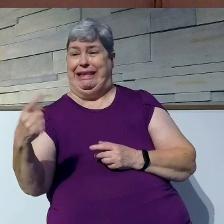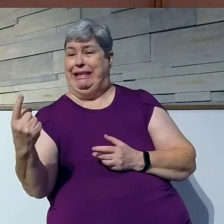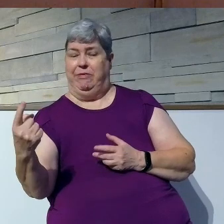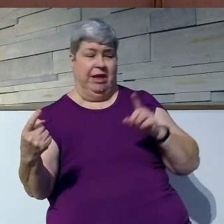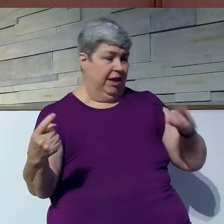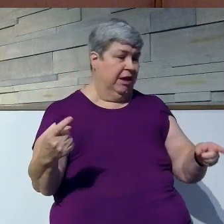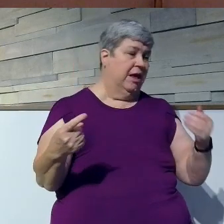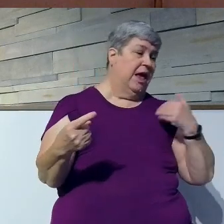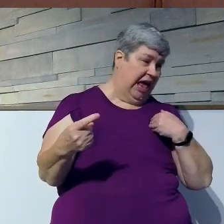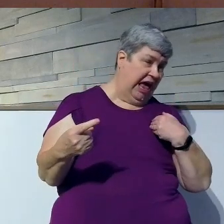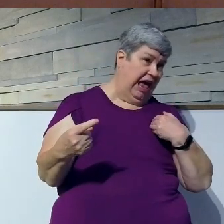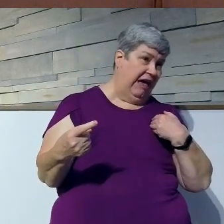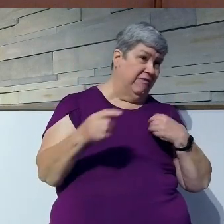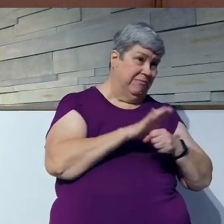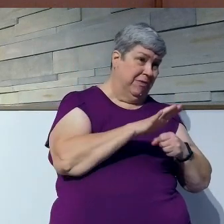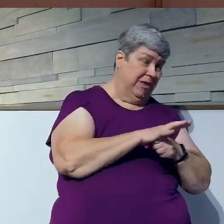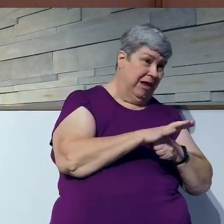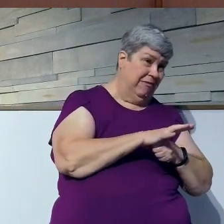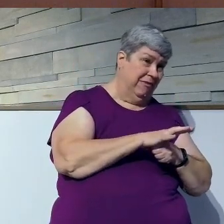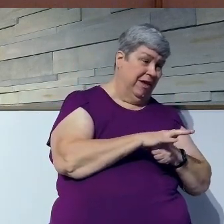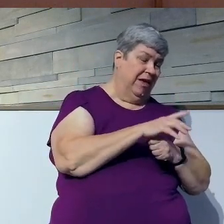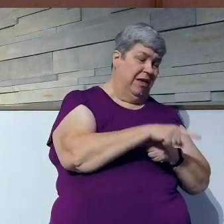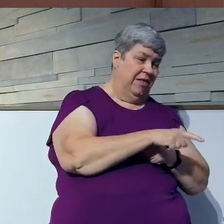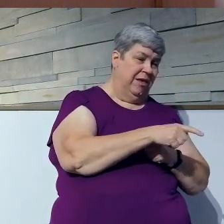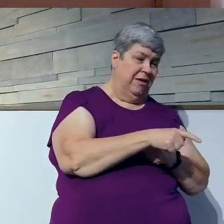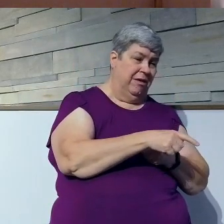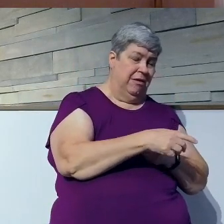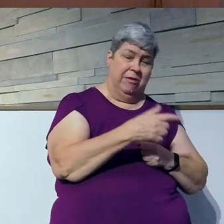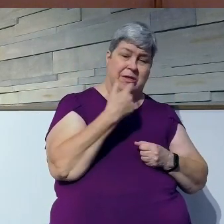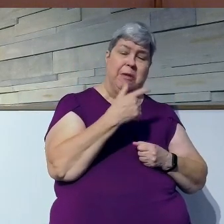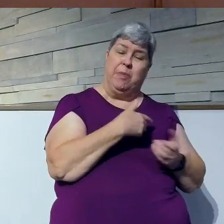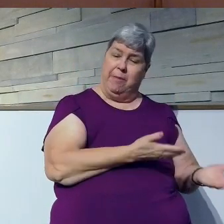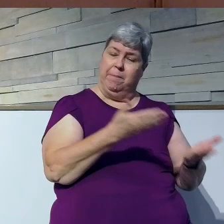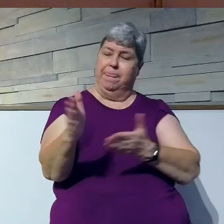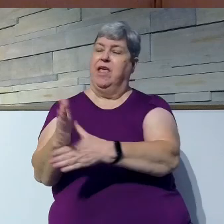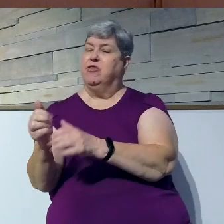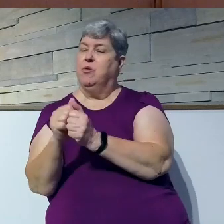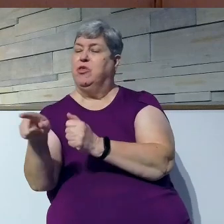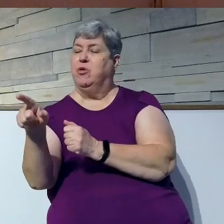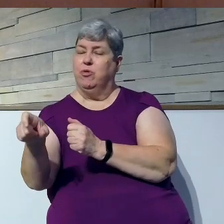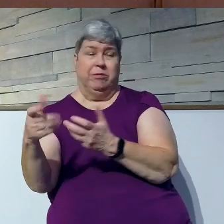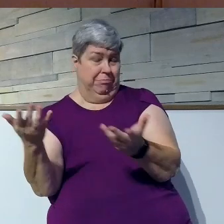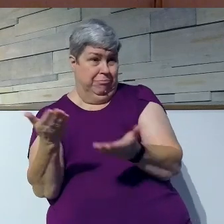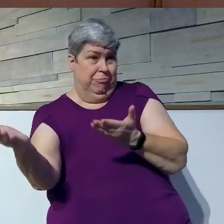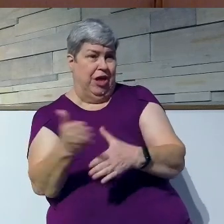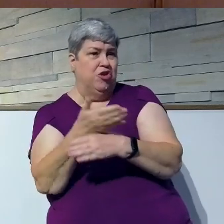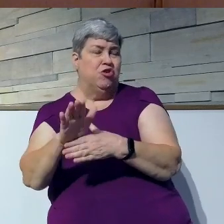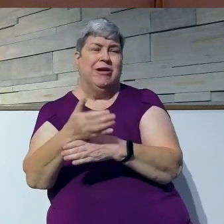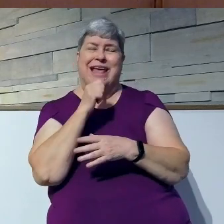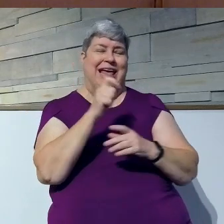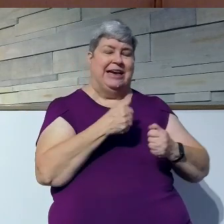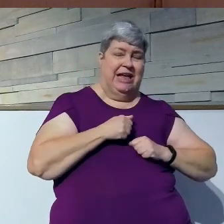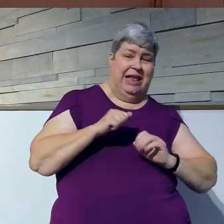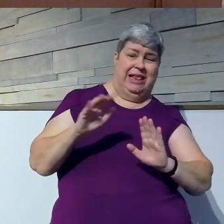and somebody over here had a surplus, the person over here said, you know what? I'm going to share with the person in need. And it's really not giving